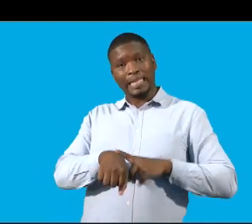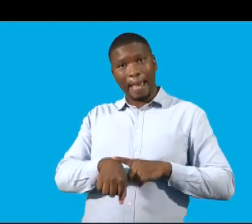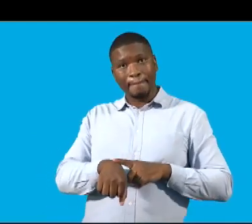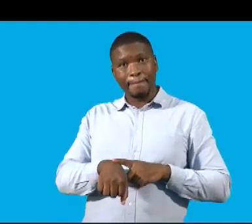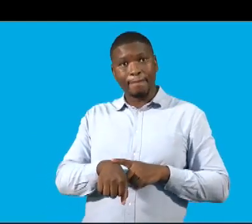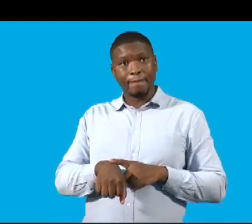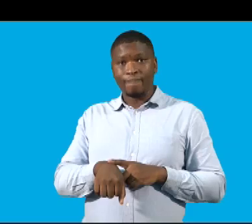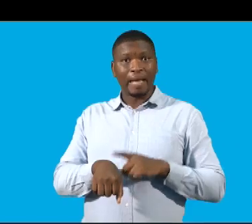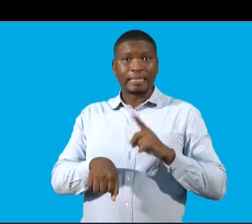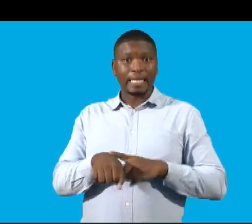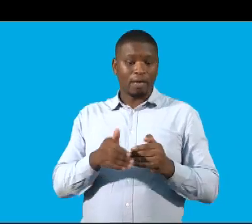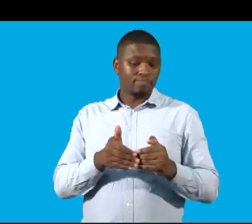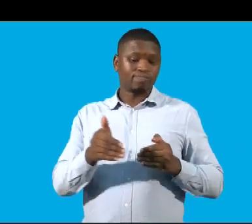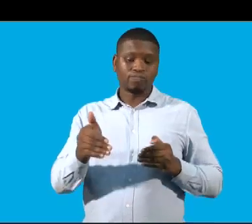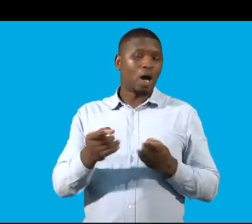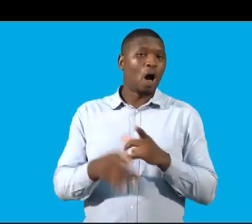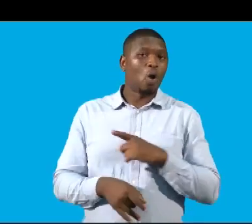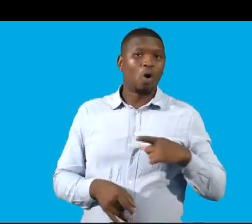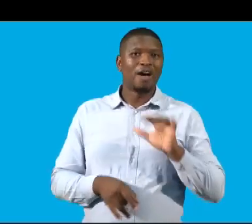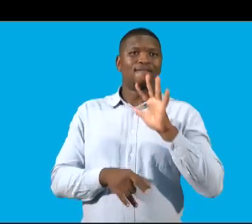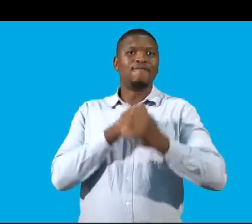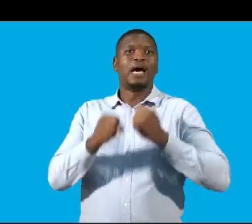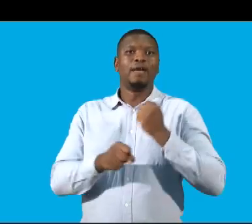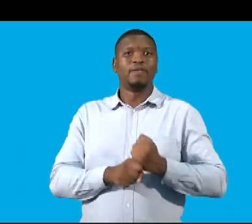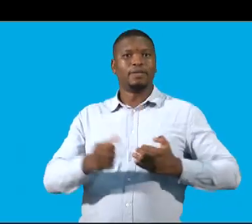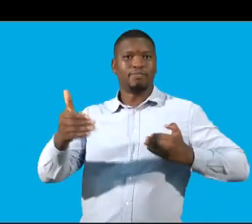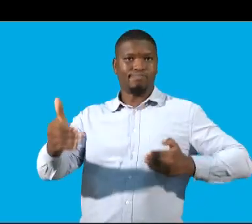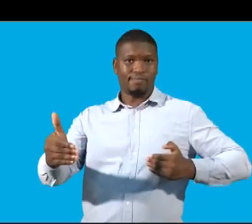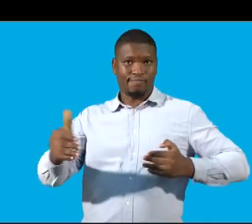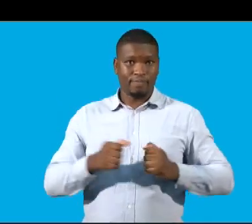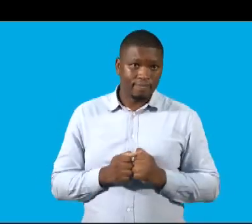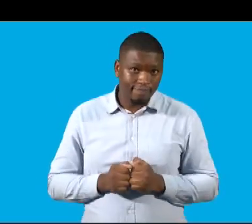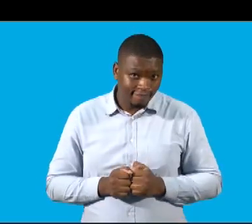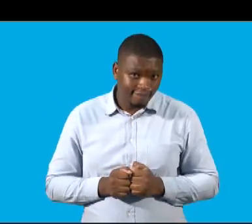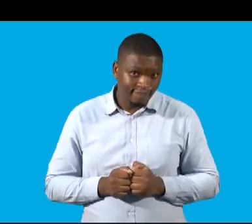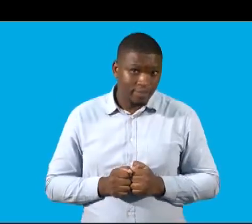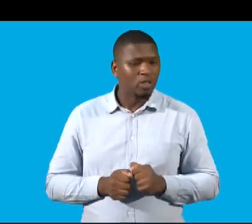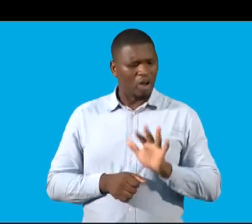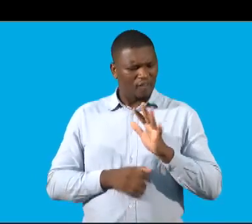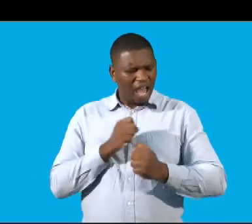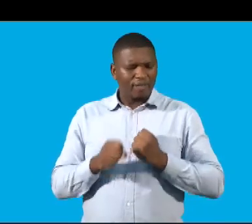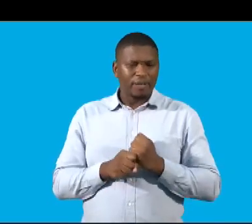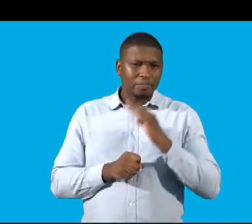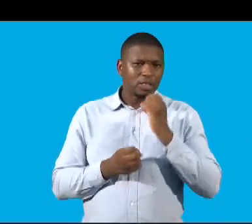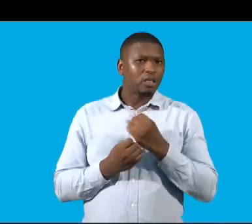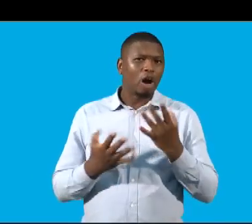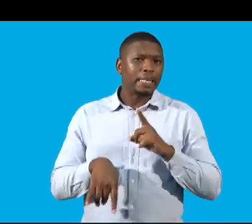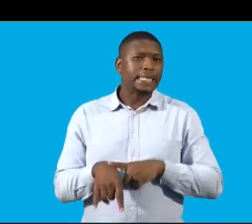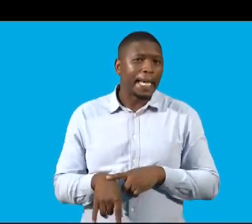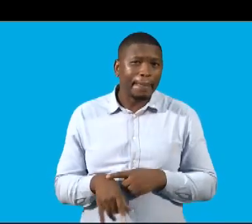the time or the period that we are looking at 5 years. So how many times is